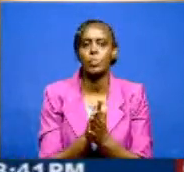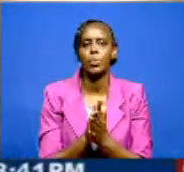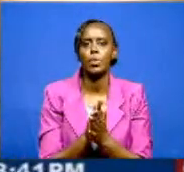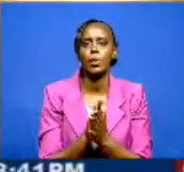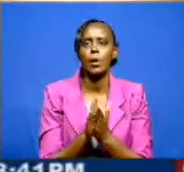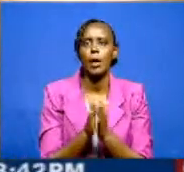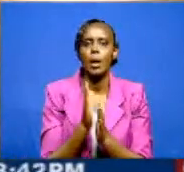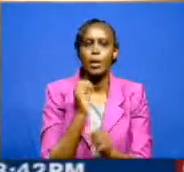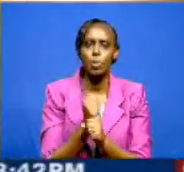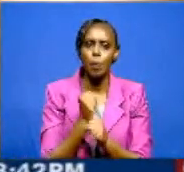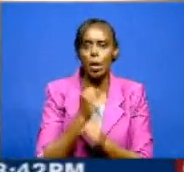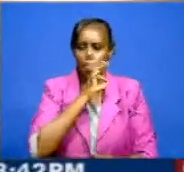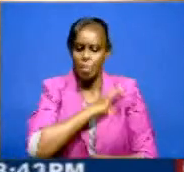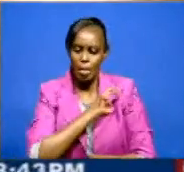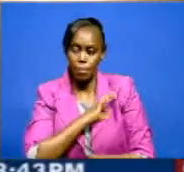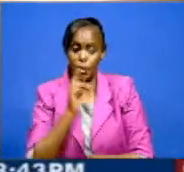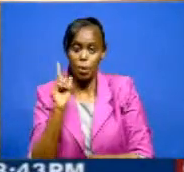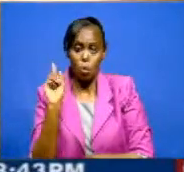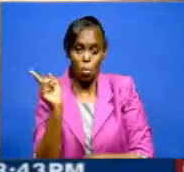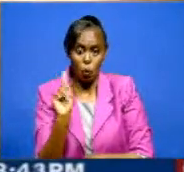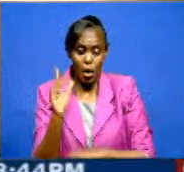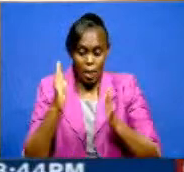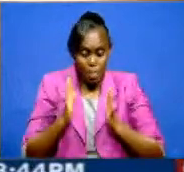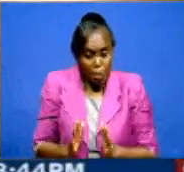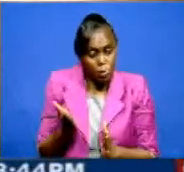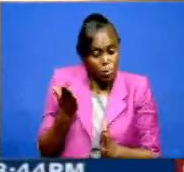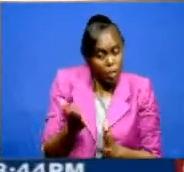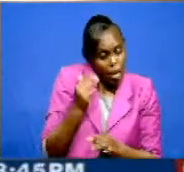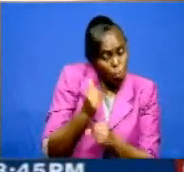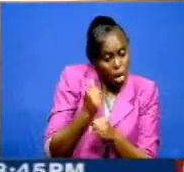injury benefits, and also pensions